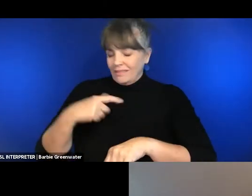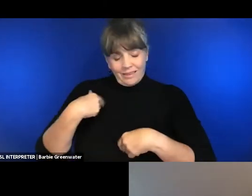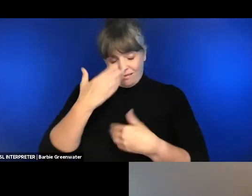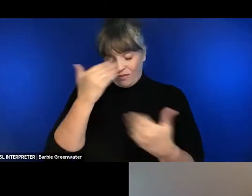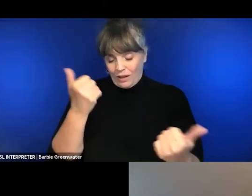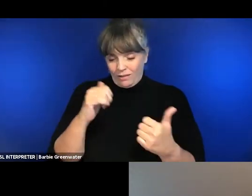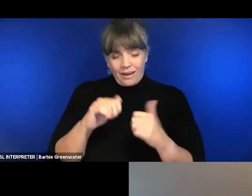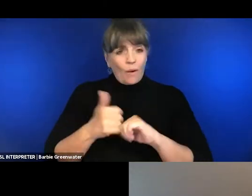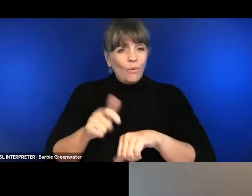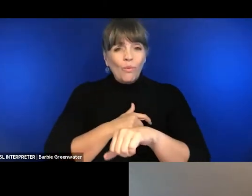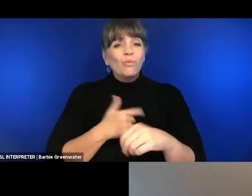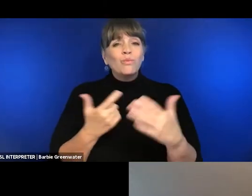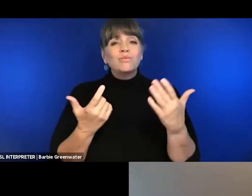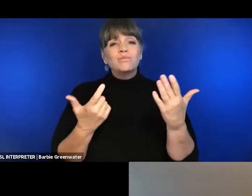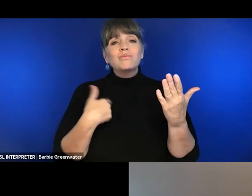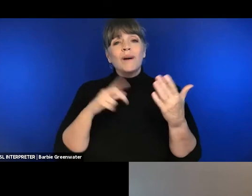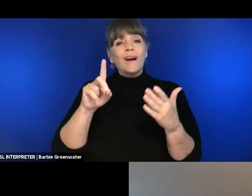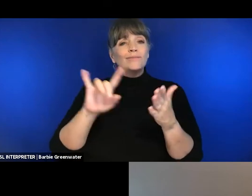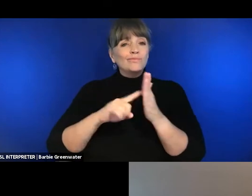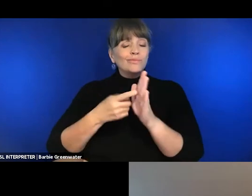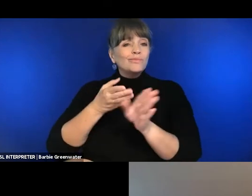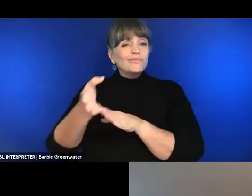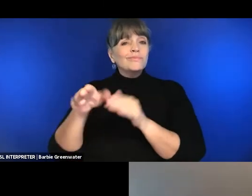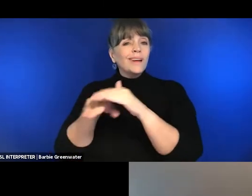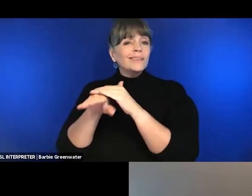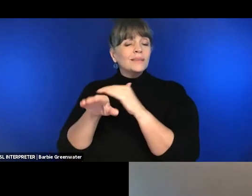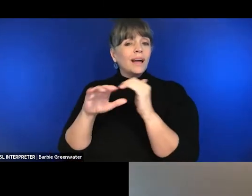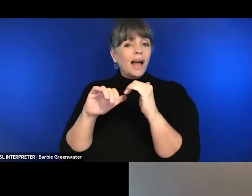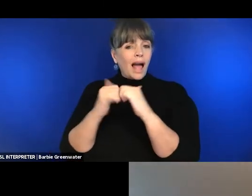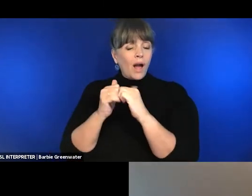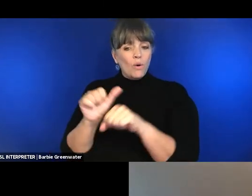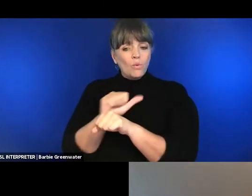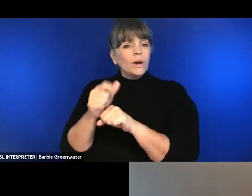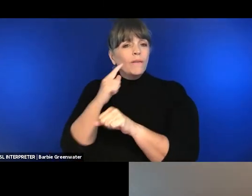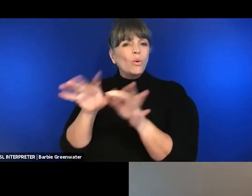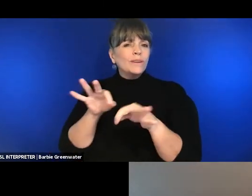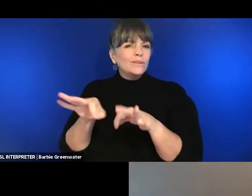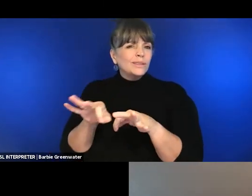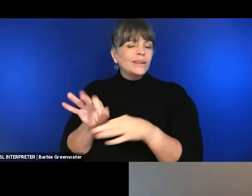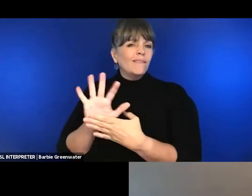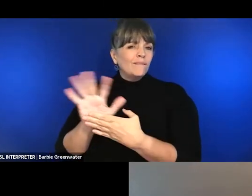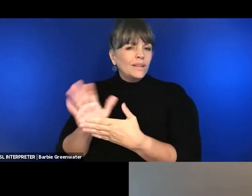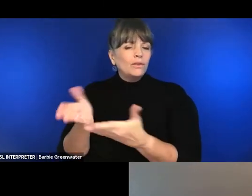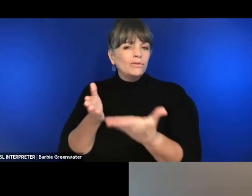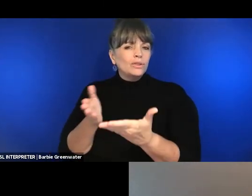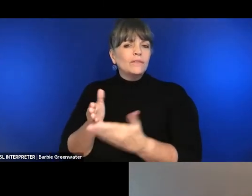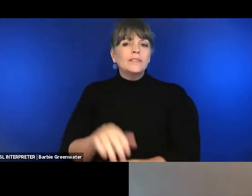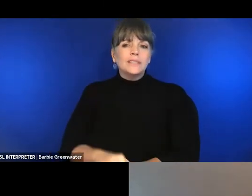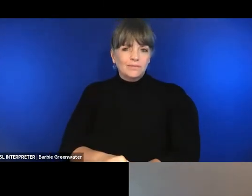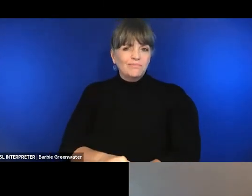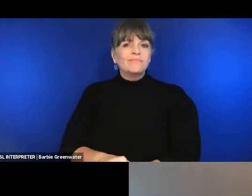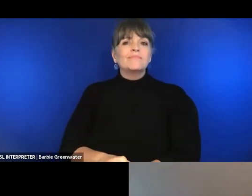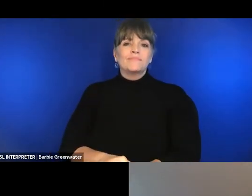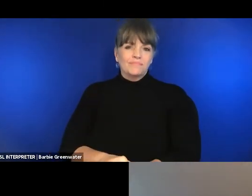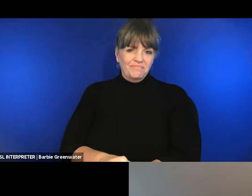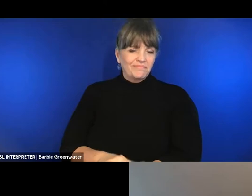And I started in the accessibility space working for the descriptive video service at WGBH. So I've seen